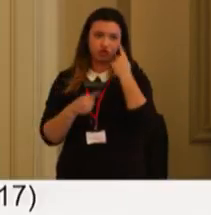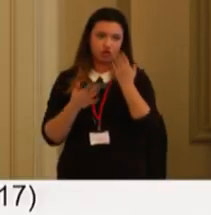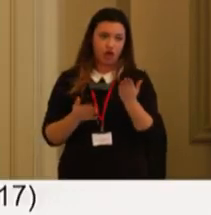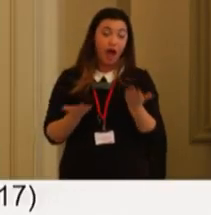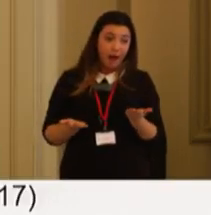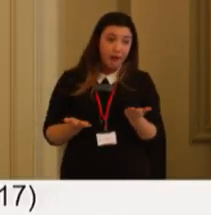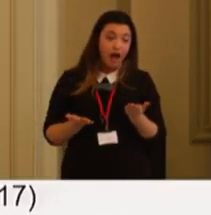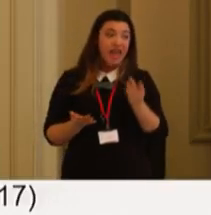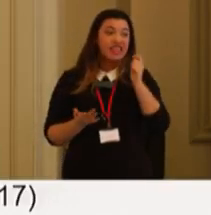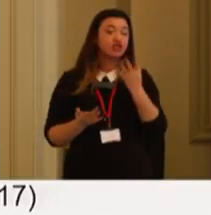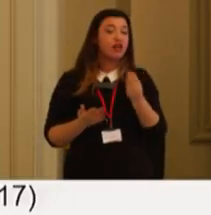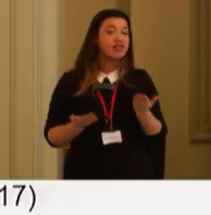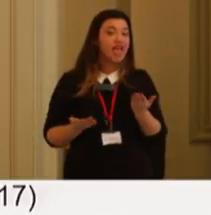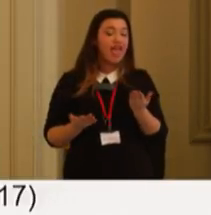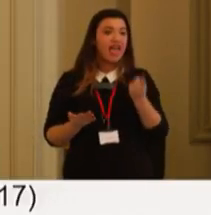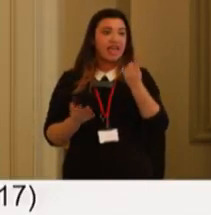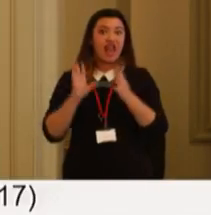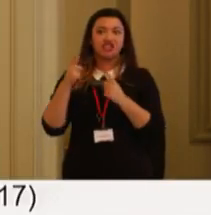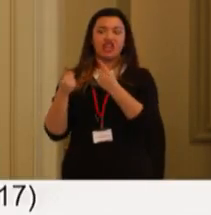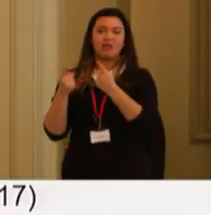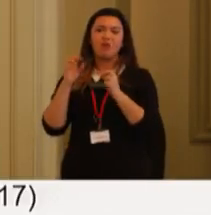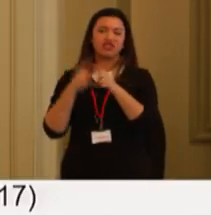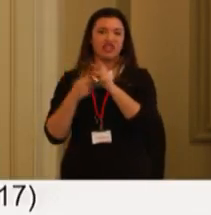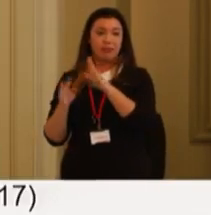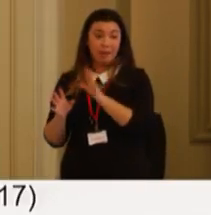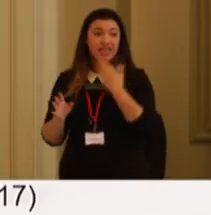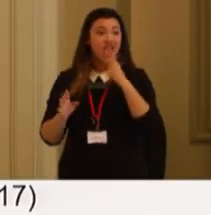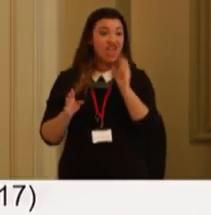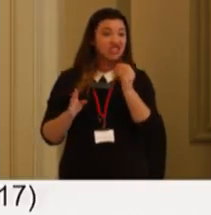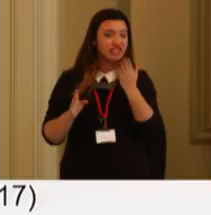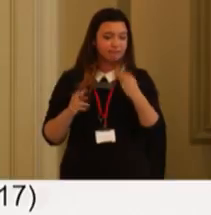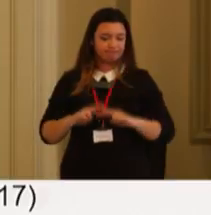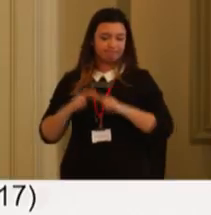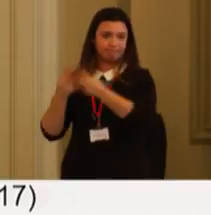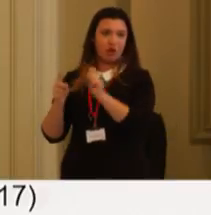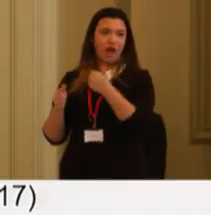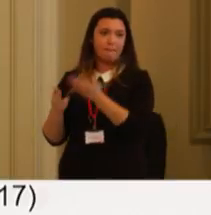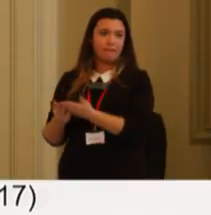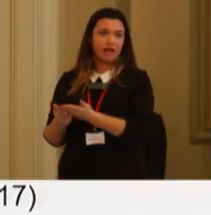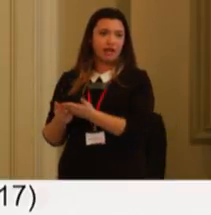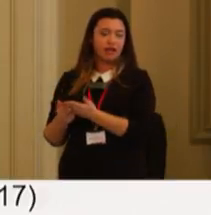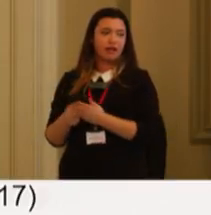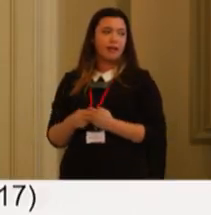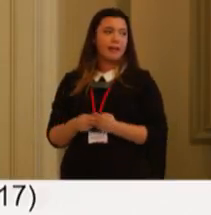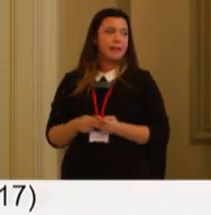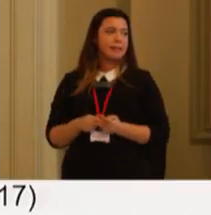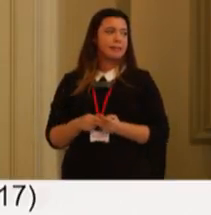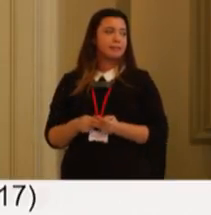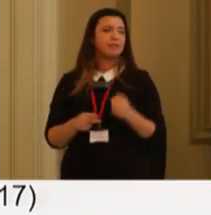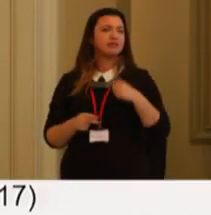segment make our future. The youth is somewhat a project, and youngsters